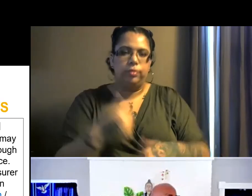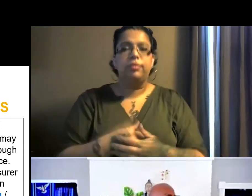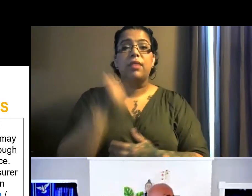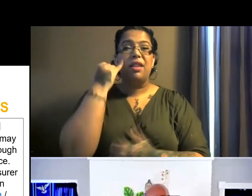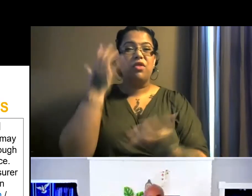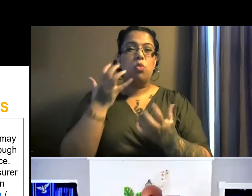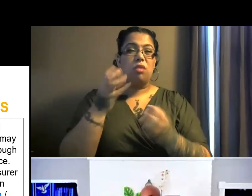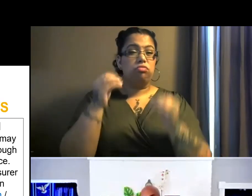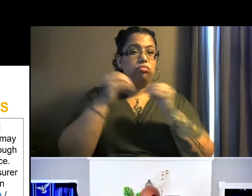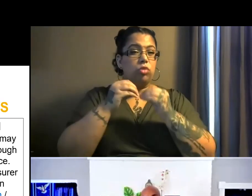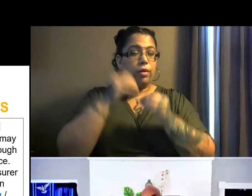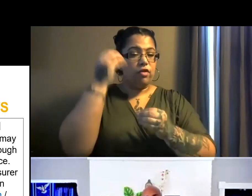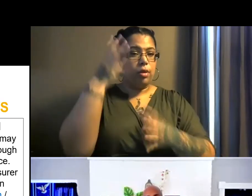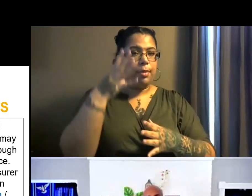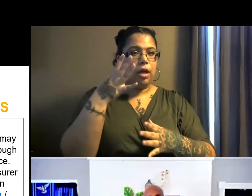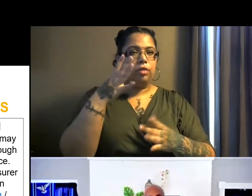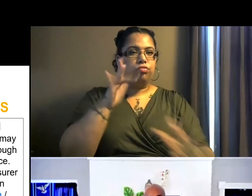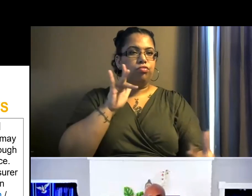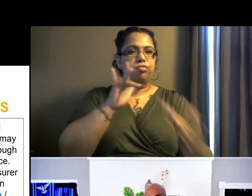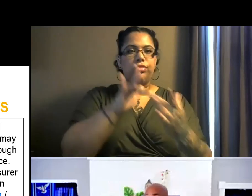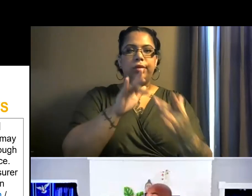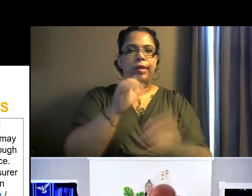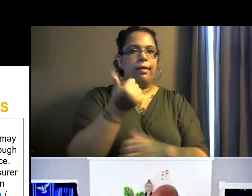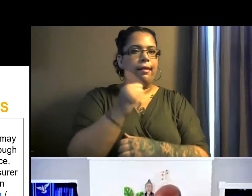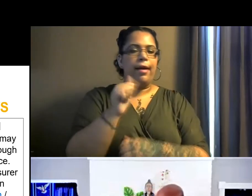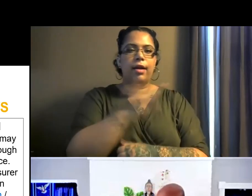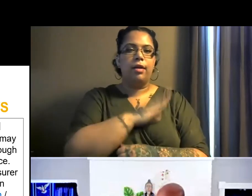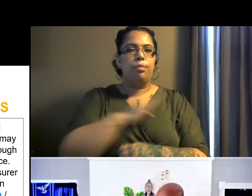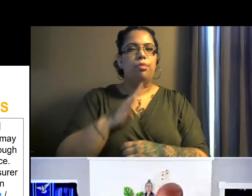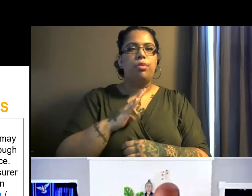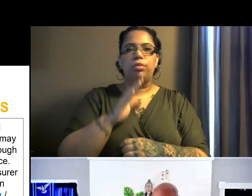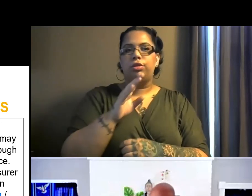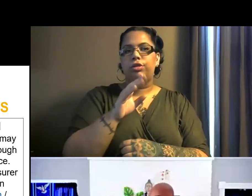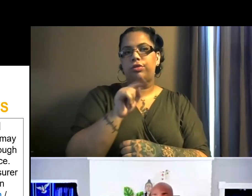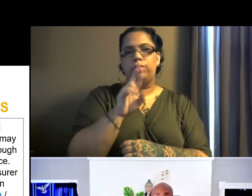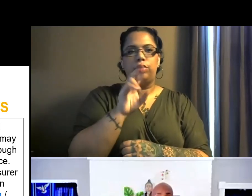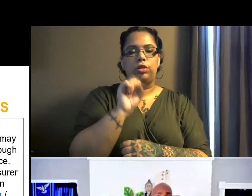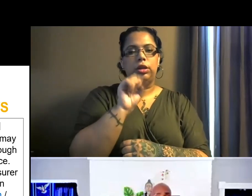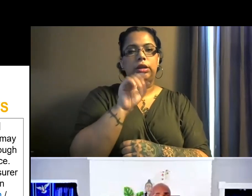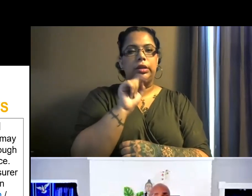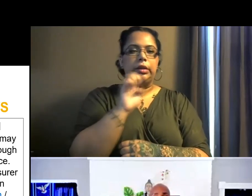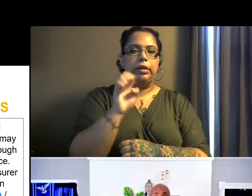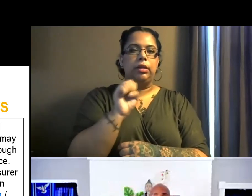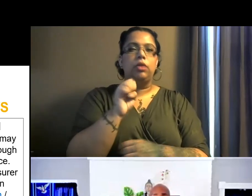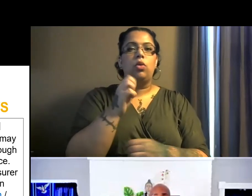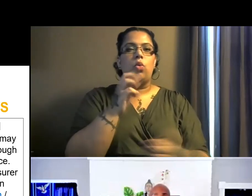information, reach out to any of the Board of Trustees, or you can go to the website,